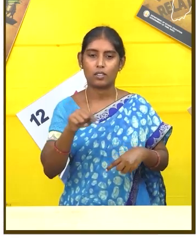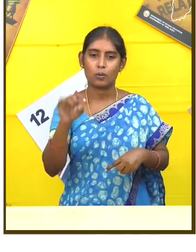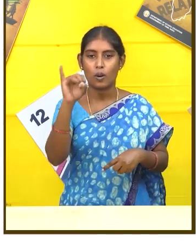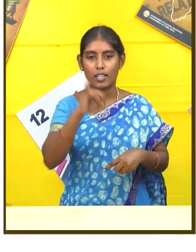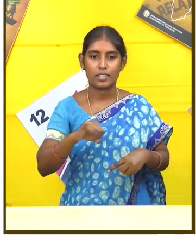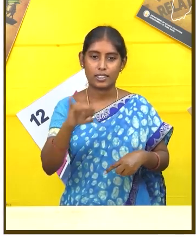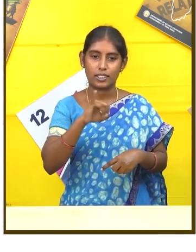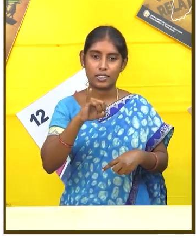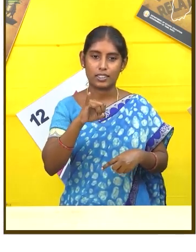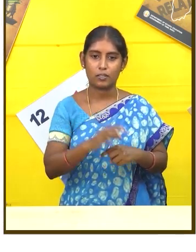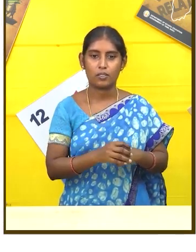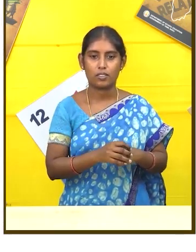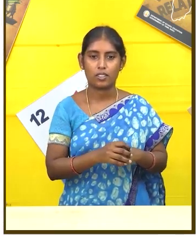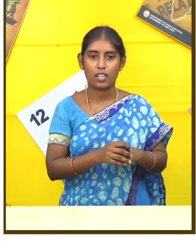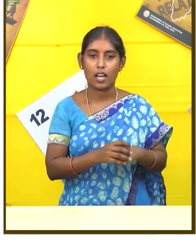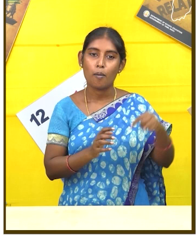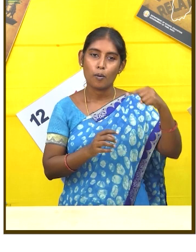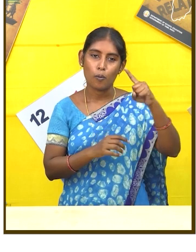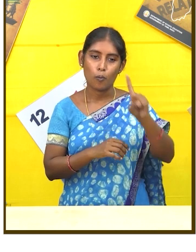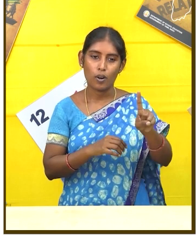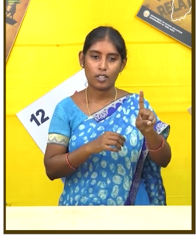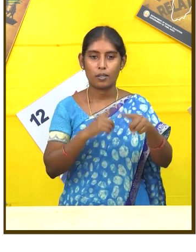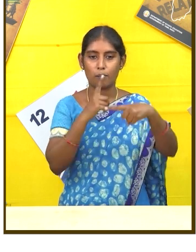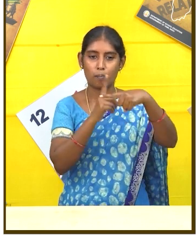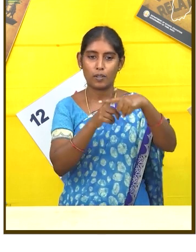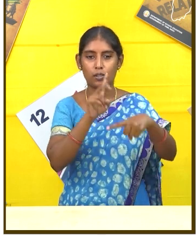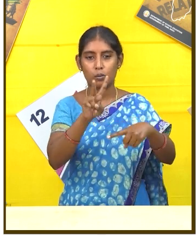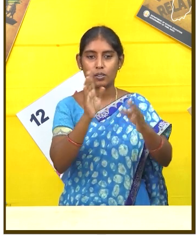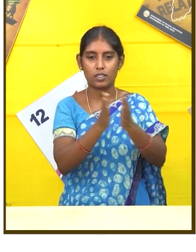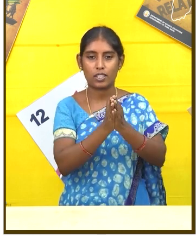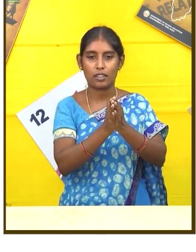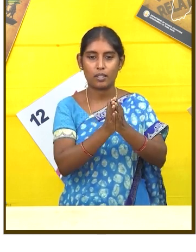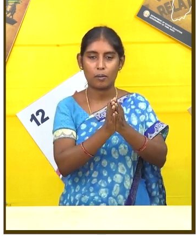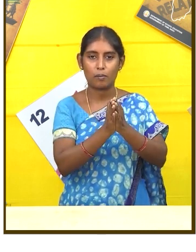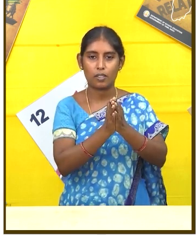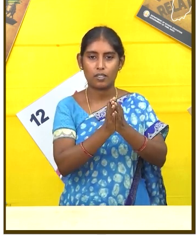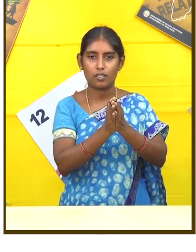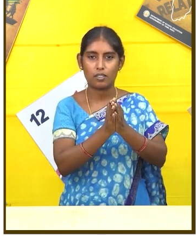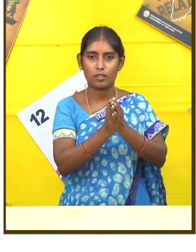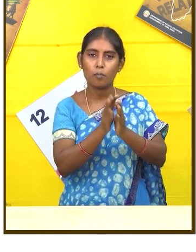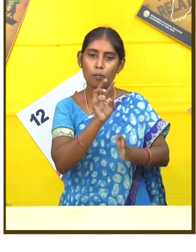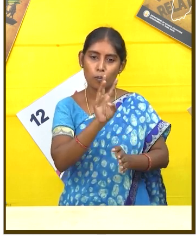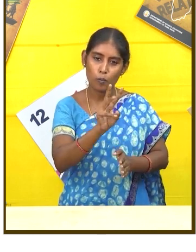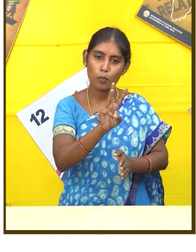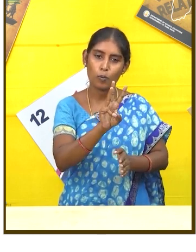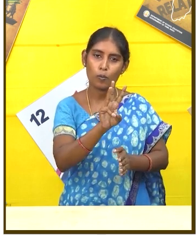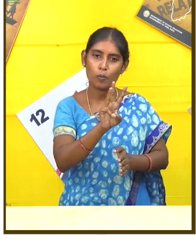that only we require. So, 1 plus 2 plus z equal to 6. And 1 plus 2 we may add